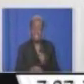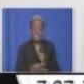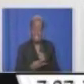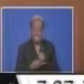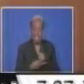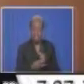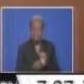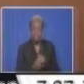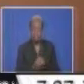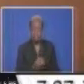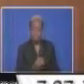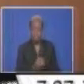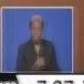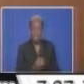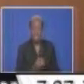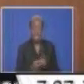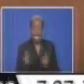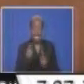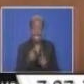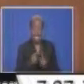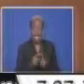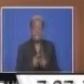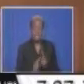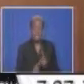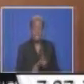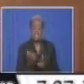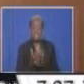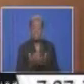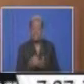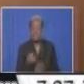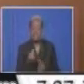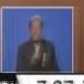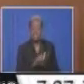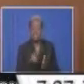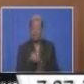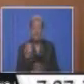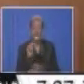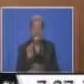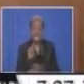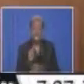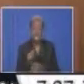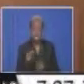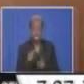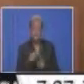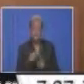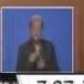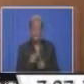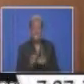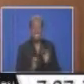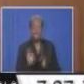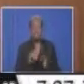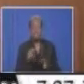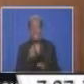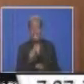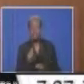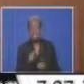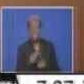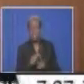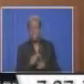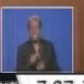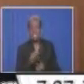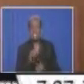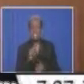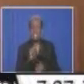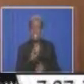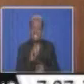some cases. Unless there is something that you are allergic to. If you have like an allergy to citrus or